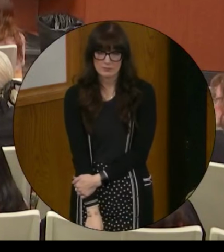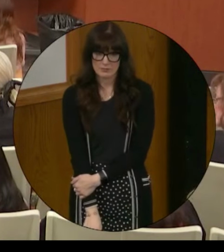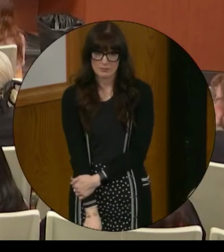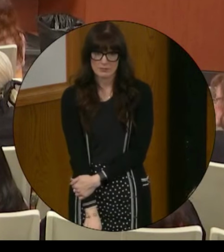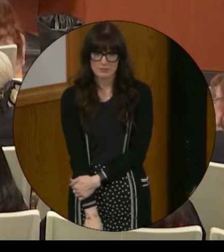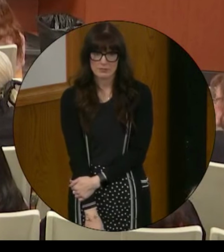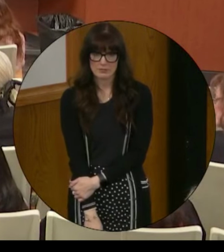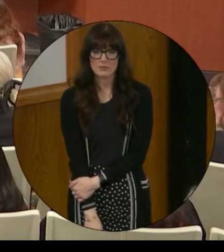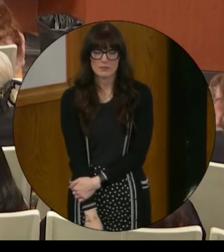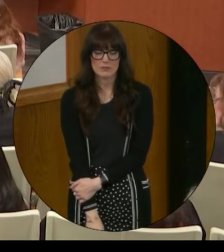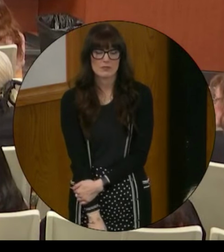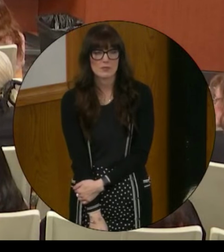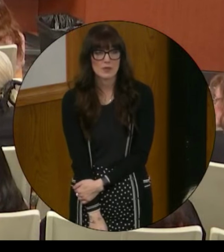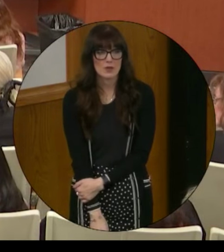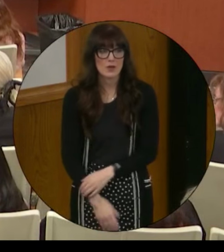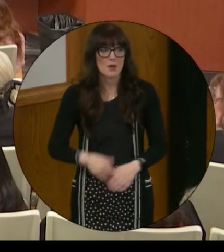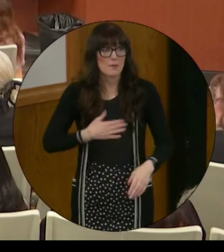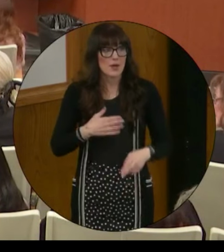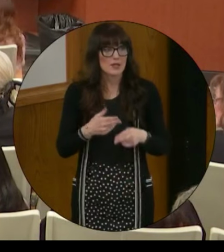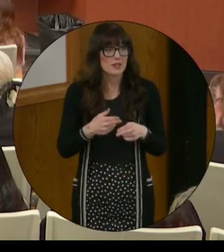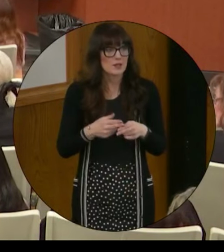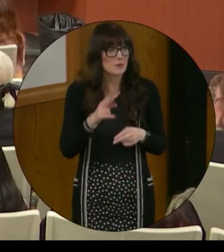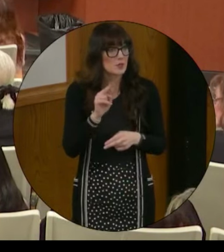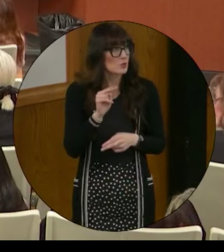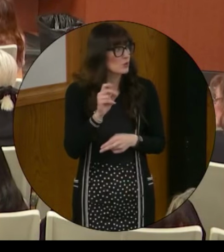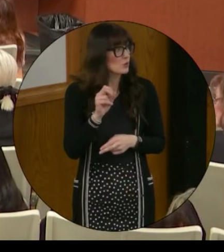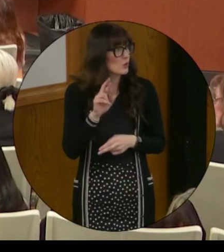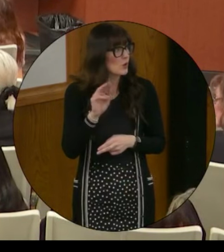name is Norma Skurlock.